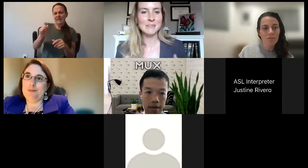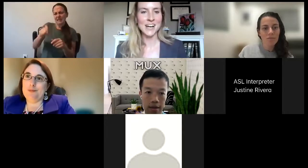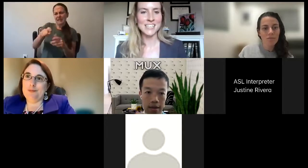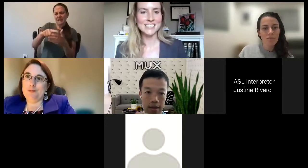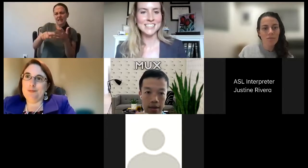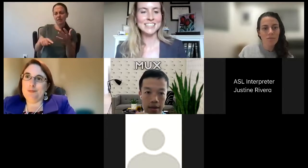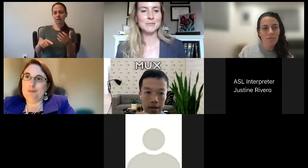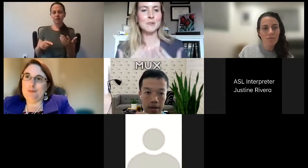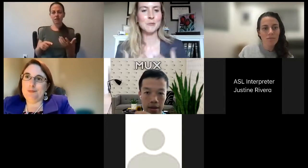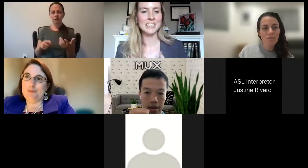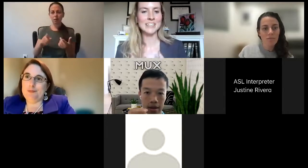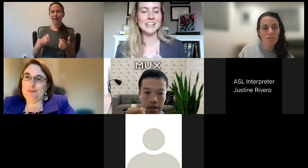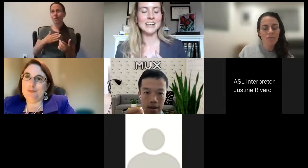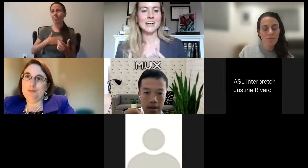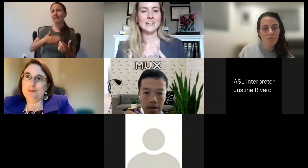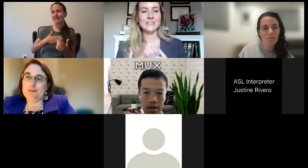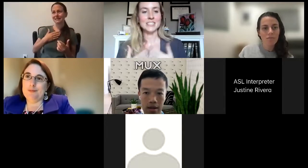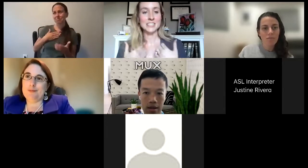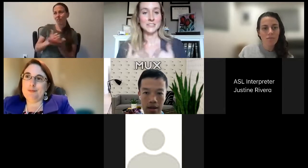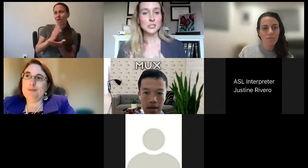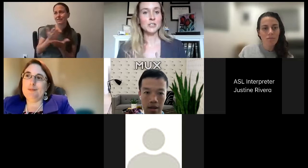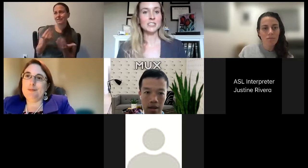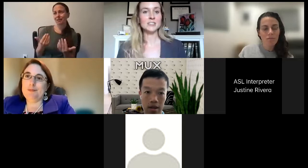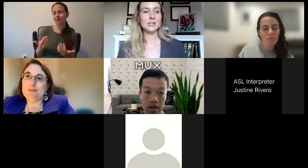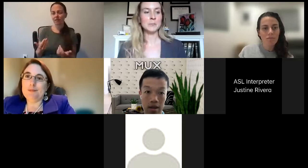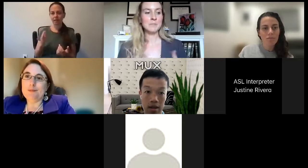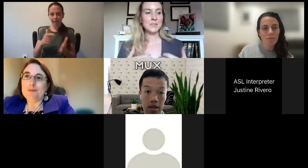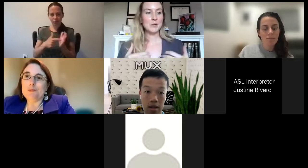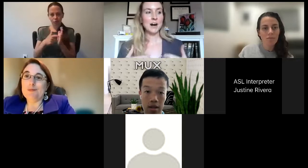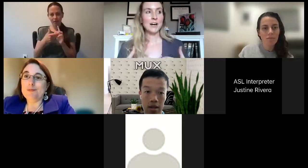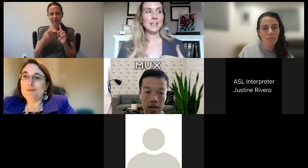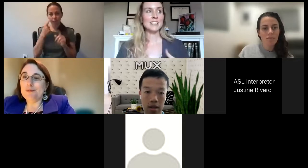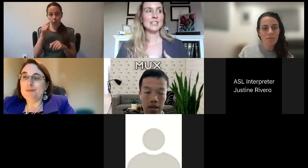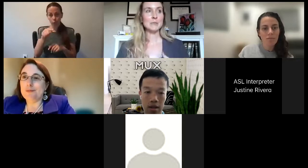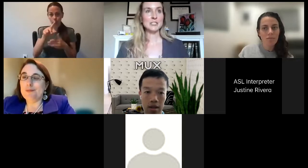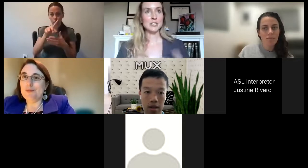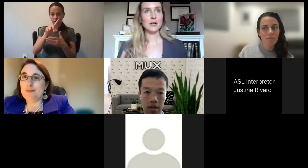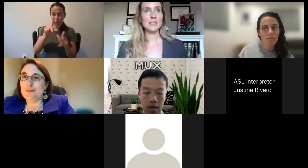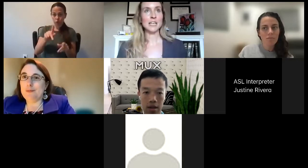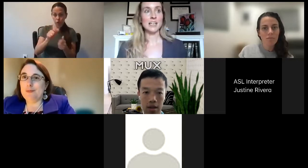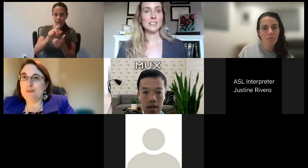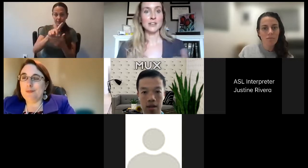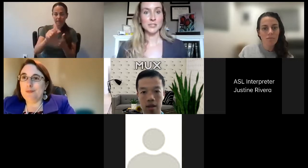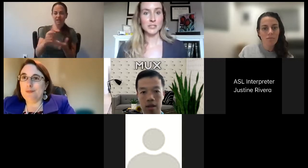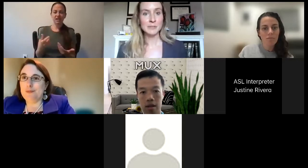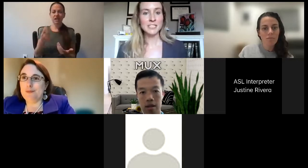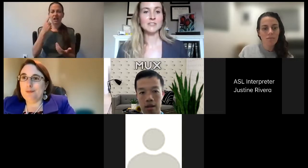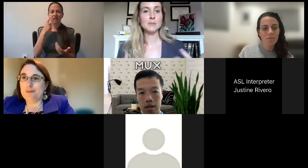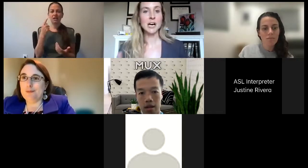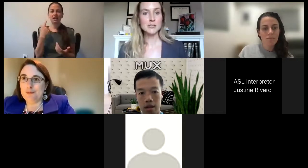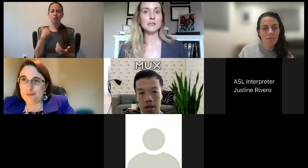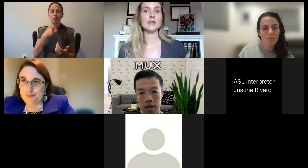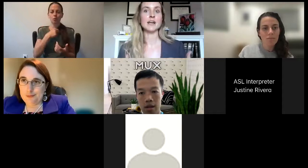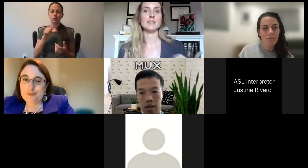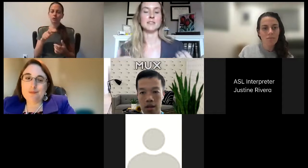give me my rights, that's required of the individual. And so while I think we should all be as self-determinative